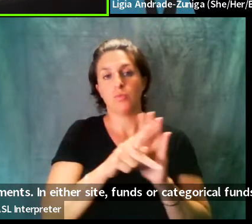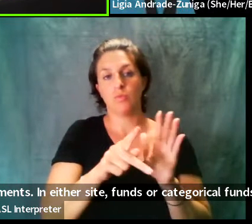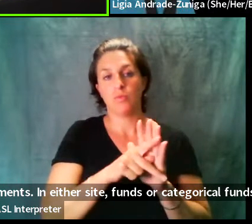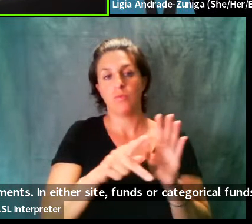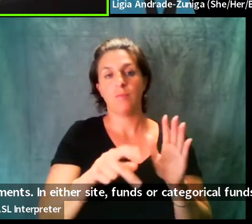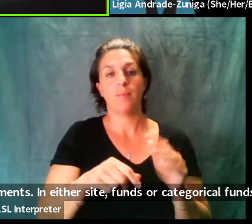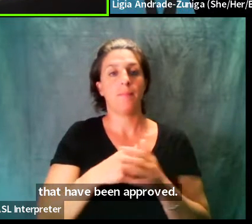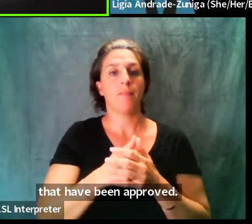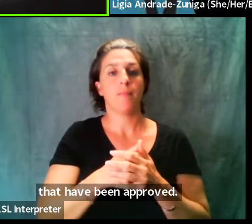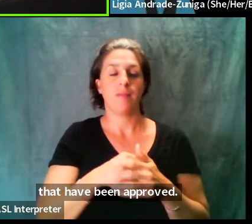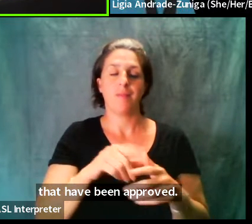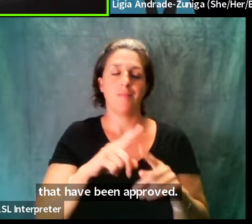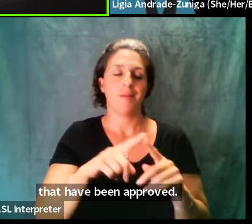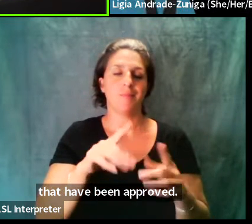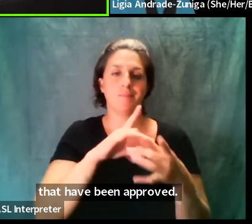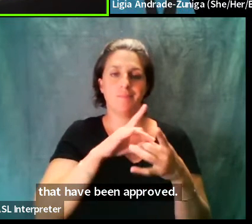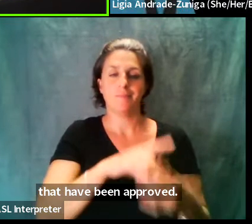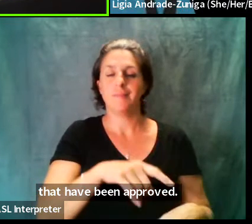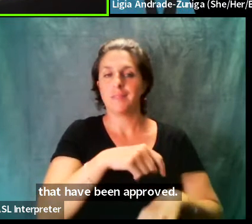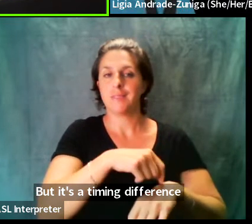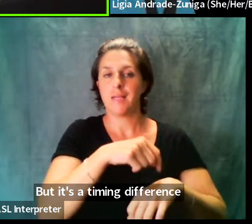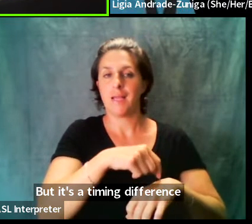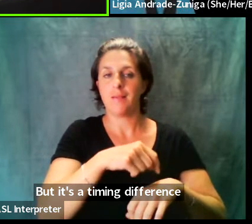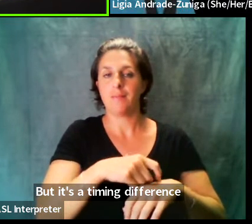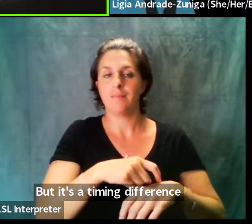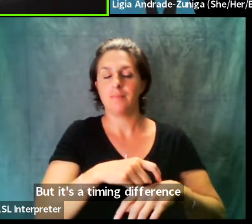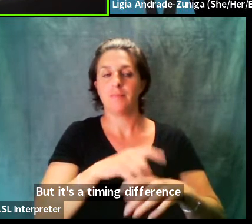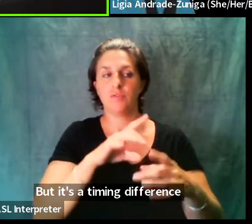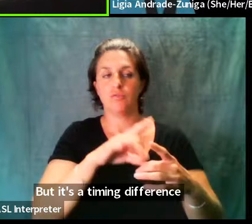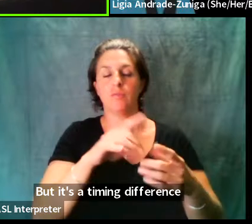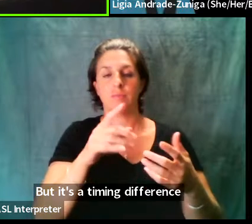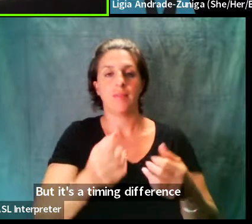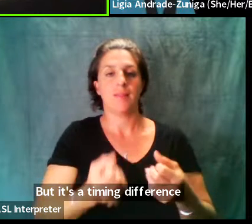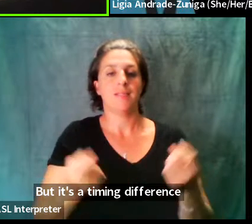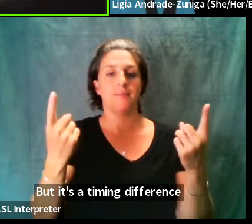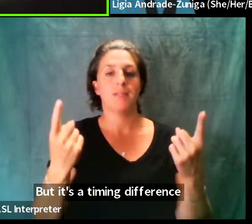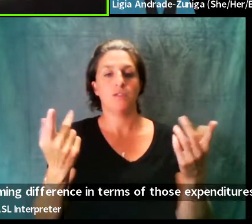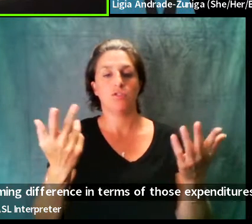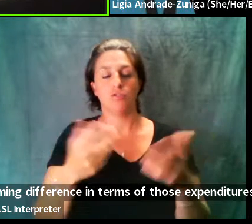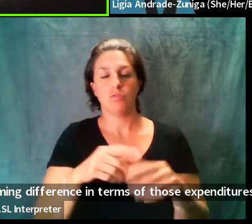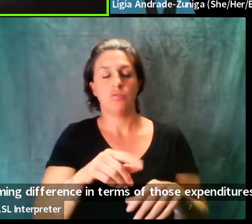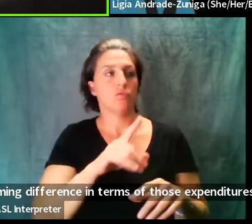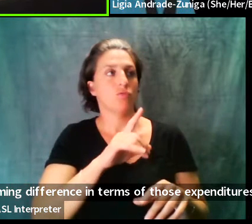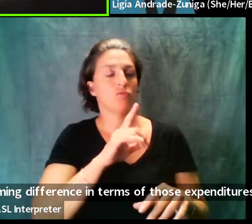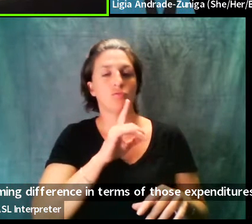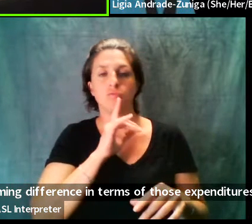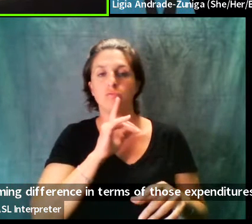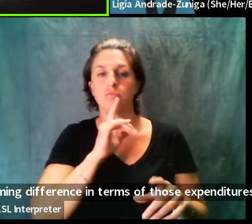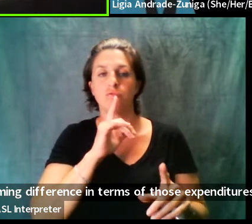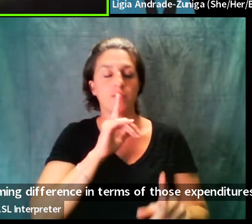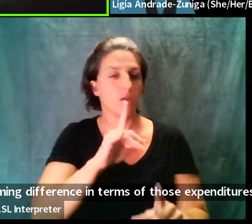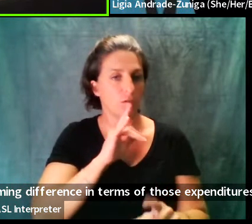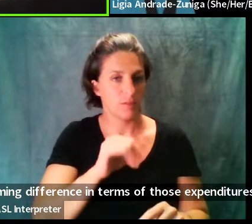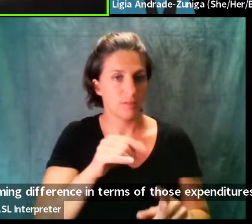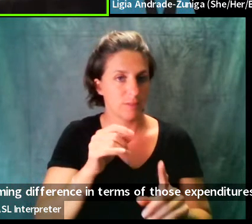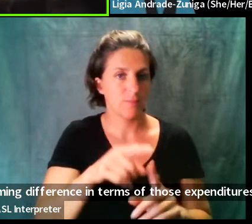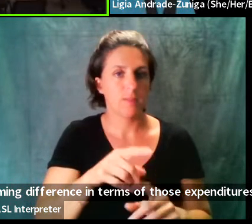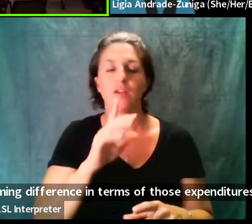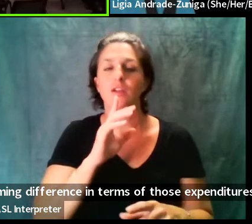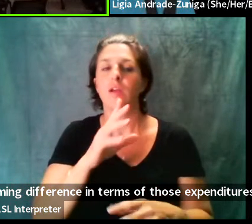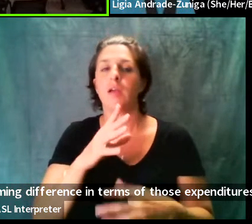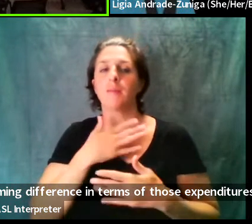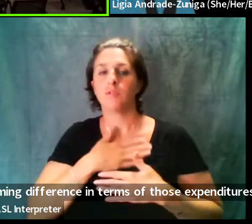it's a timing difference in terms of those expenditures. I just ultimately, I appreciate all the comments and